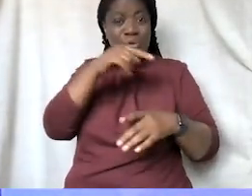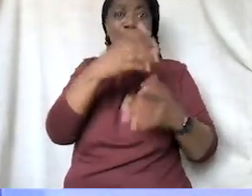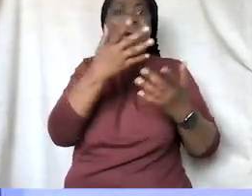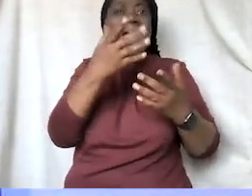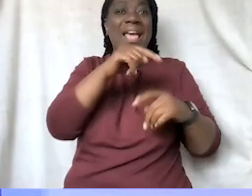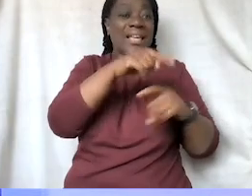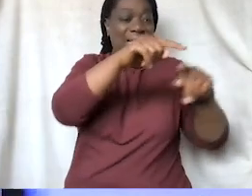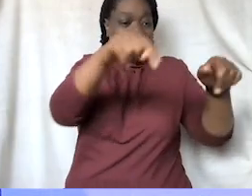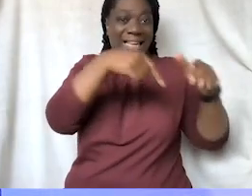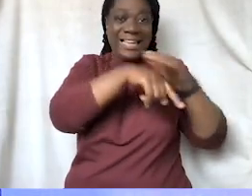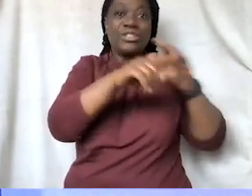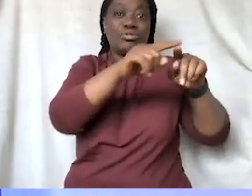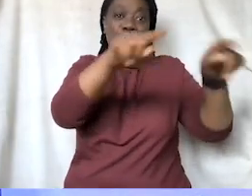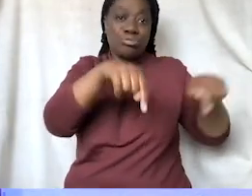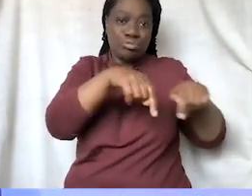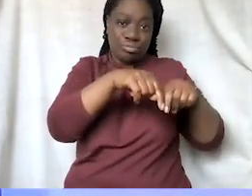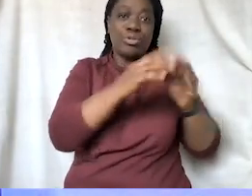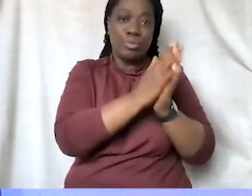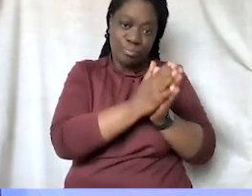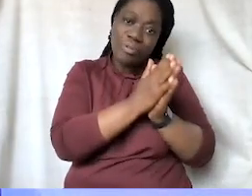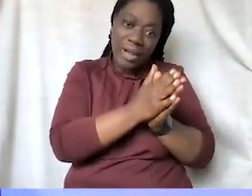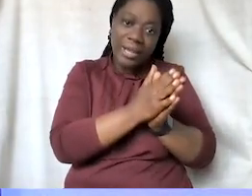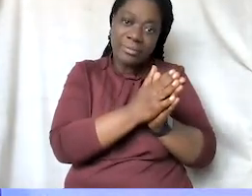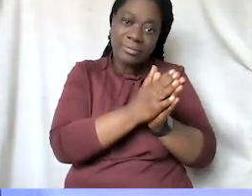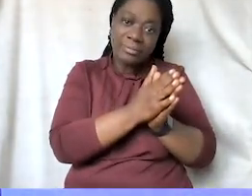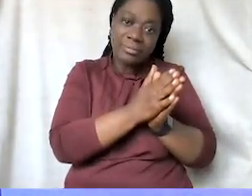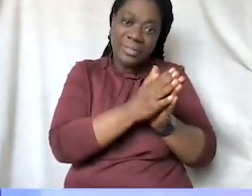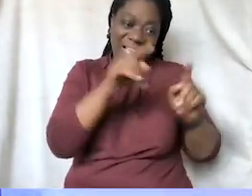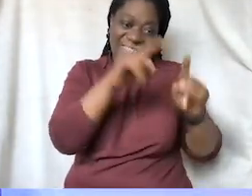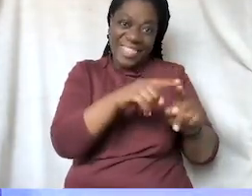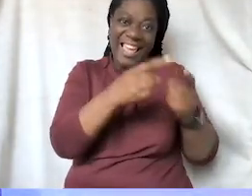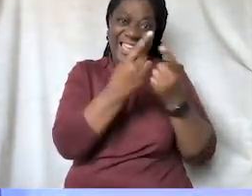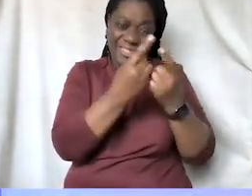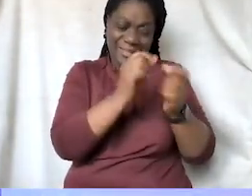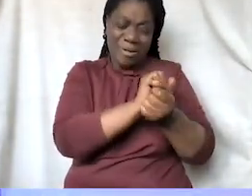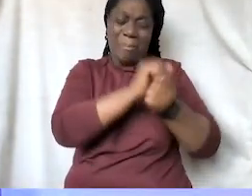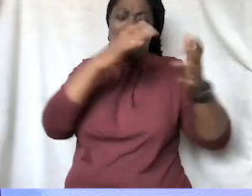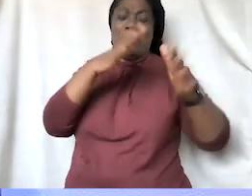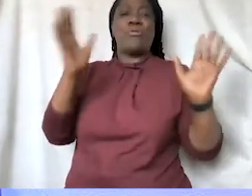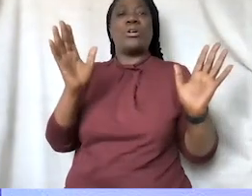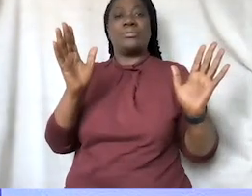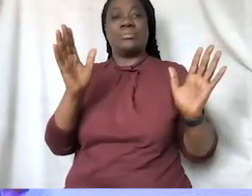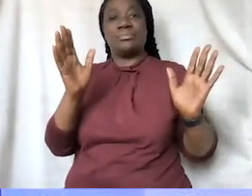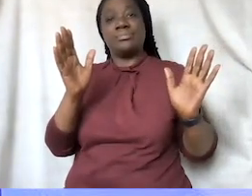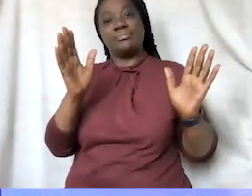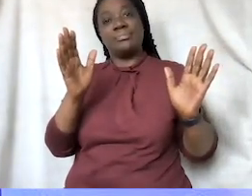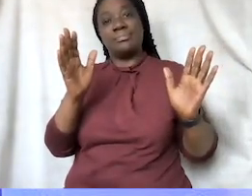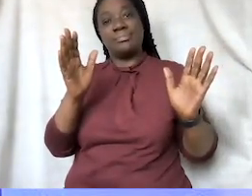when we pray, everything gets unshackled. The Bible said the early